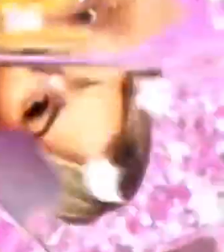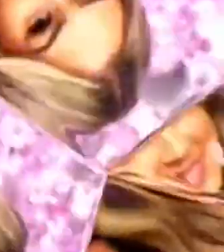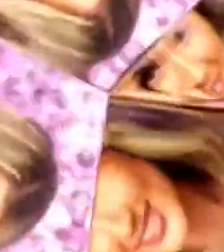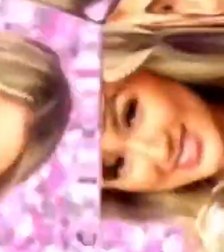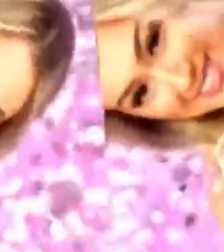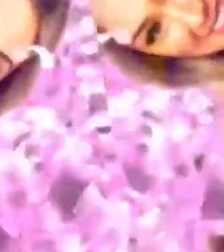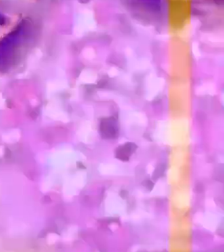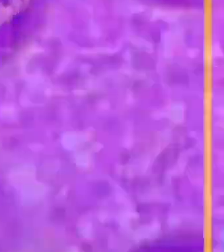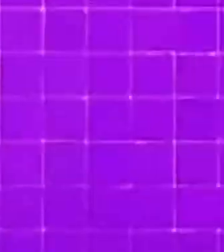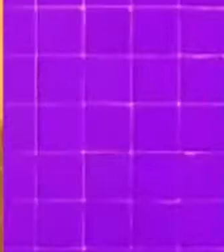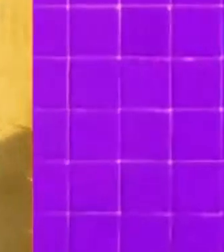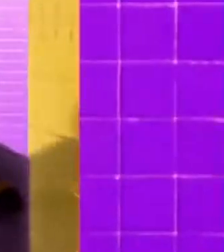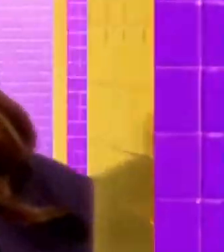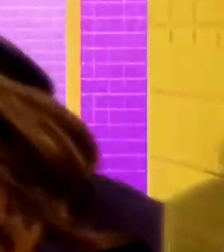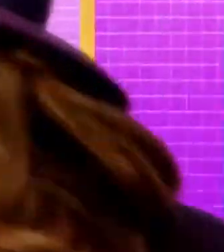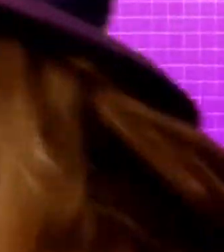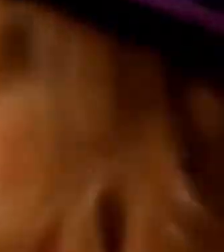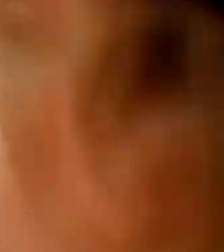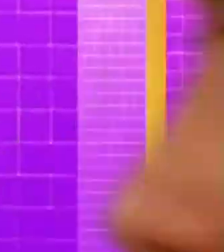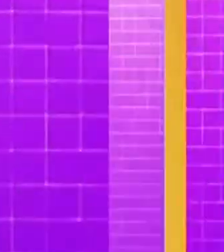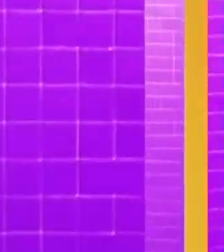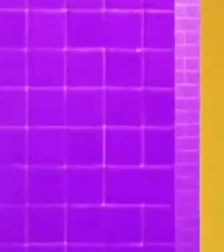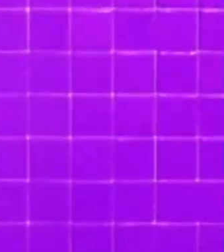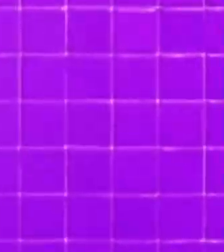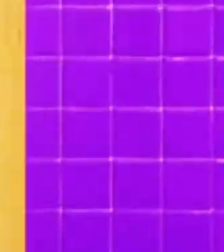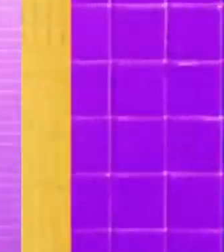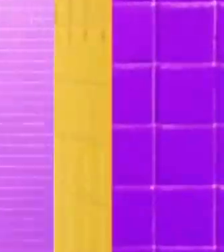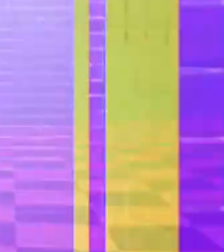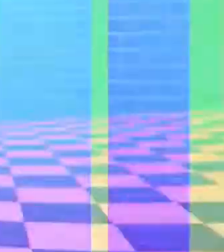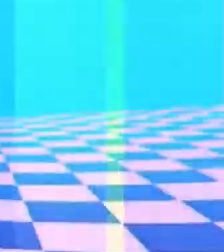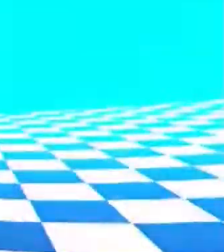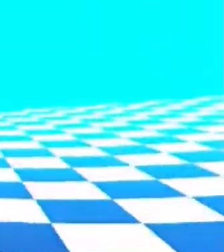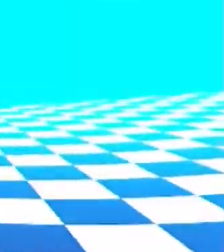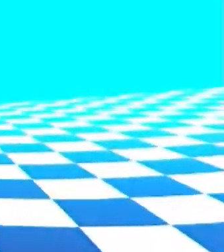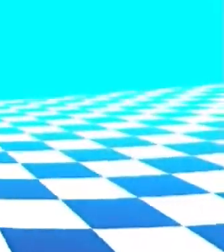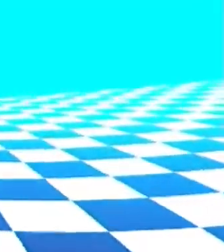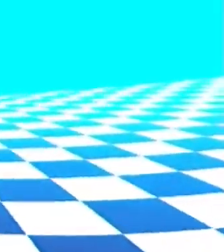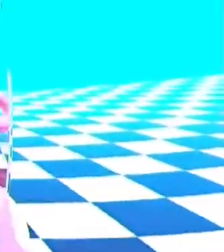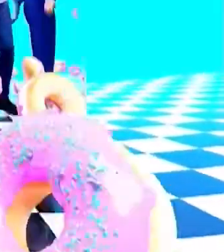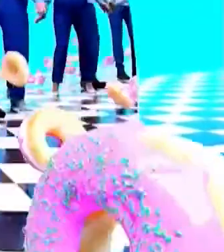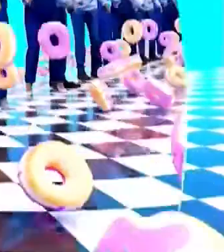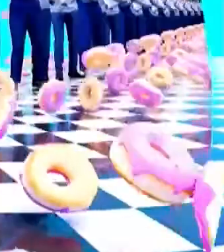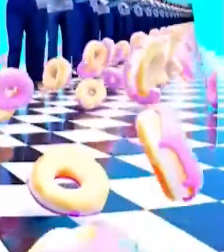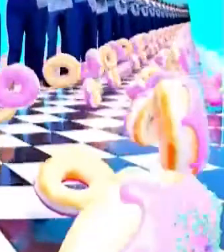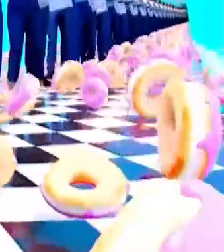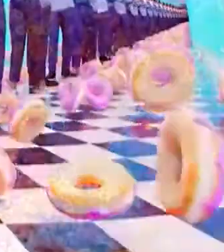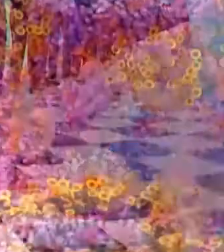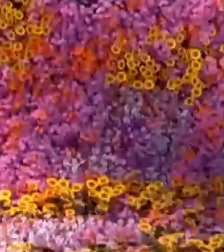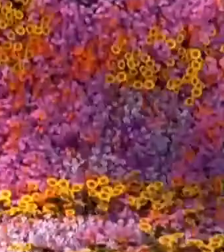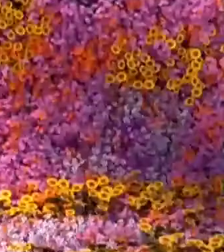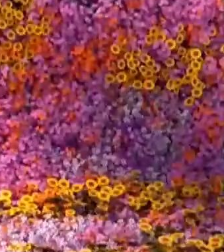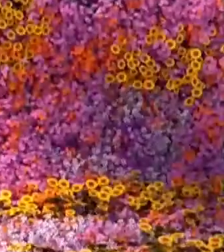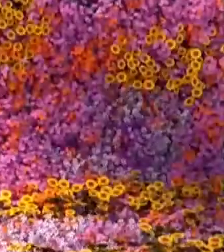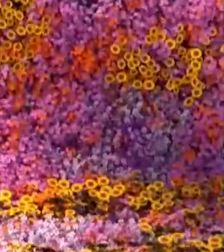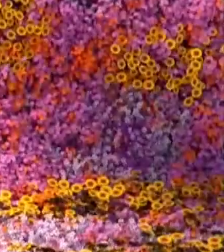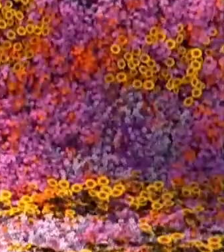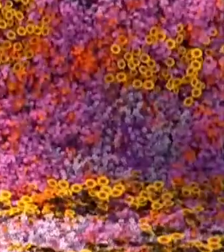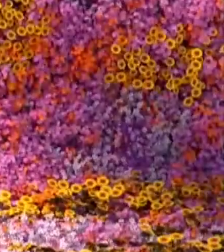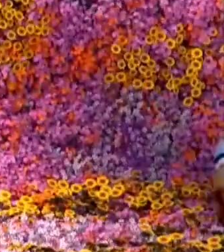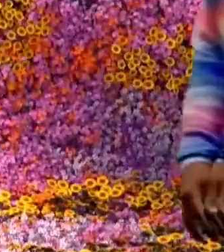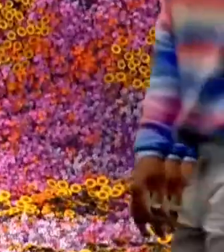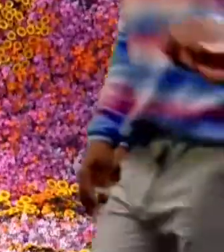game. Jelly Smack puts you on more platforms and gets you more views. Gets you more views. More